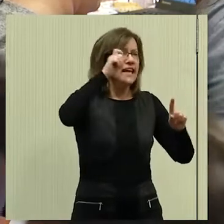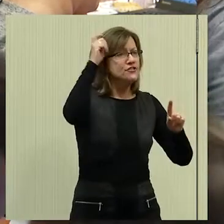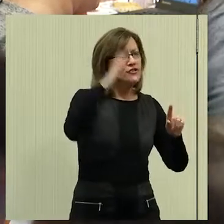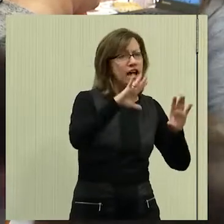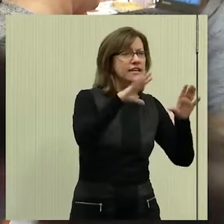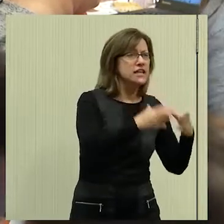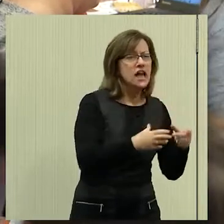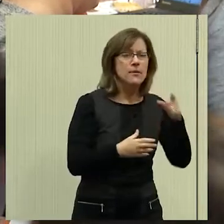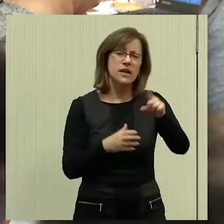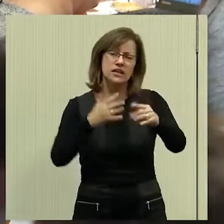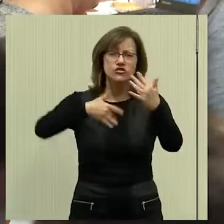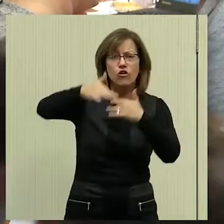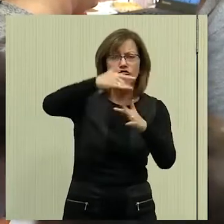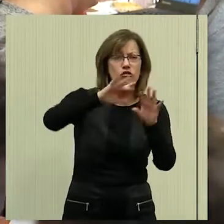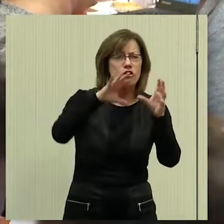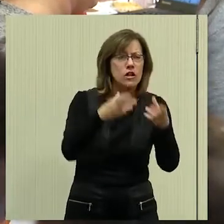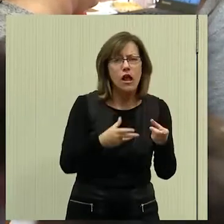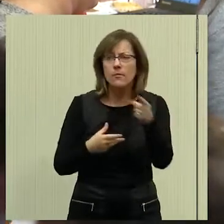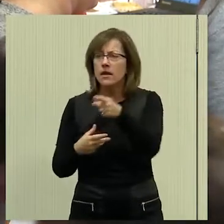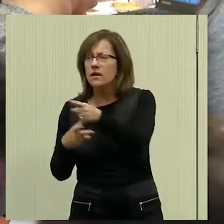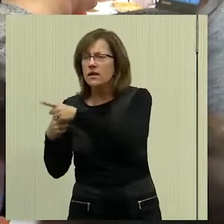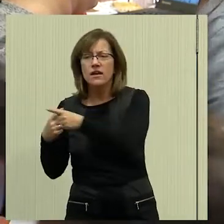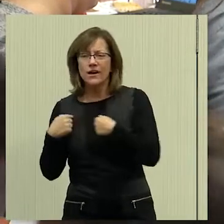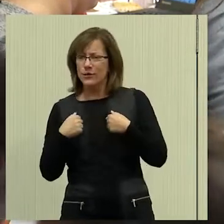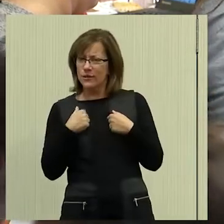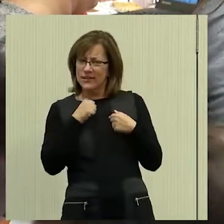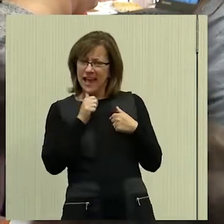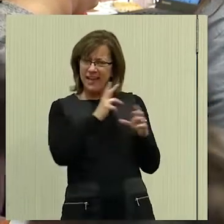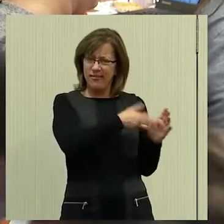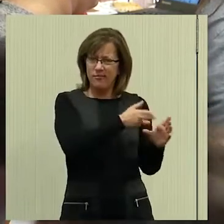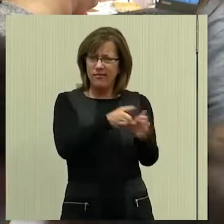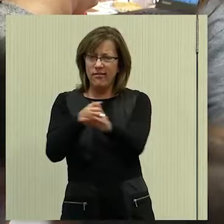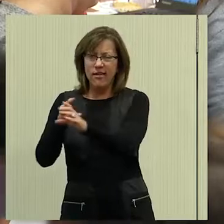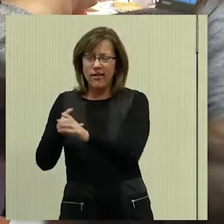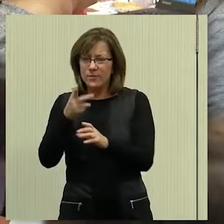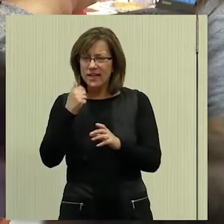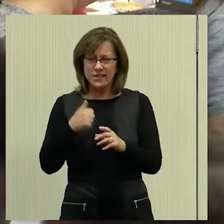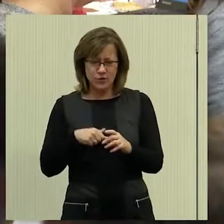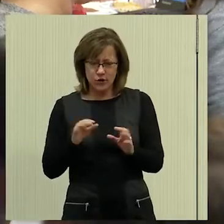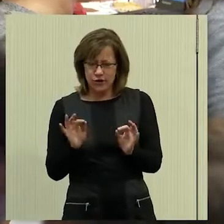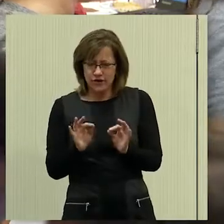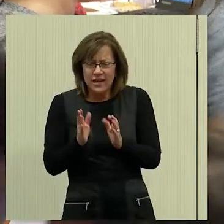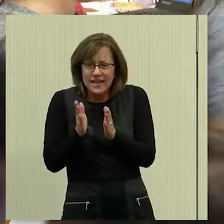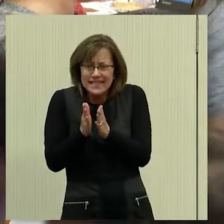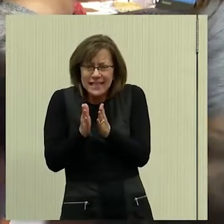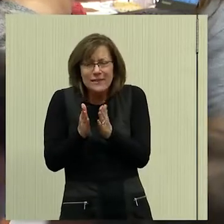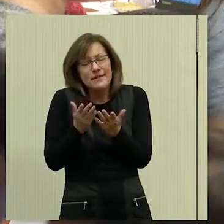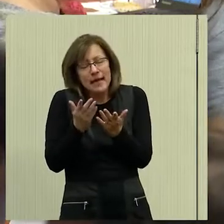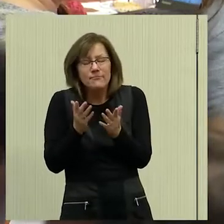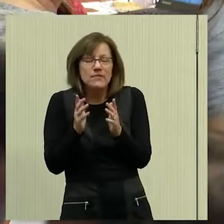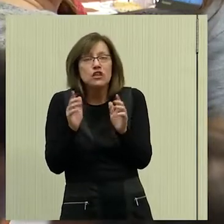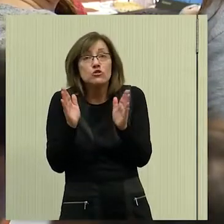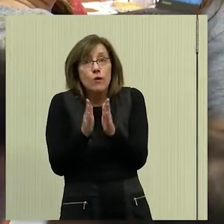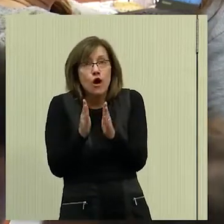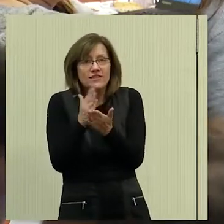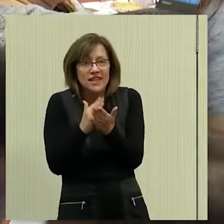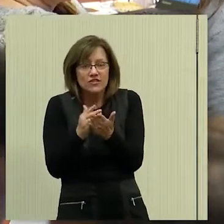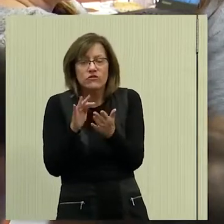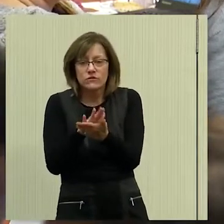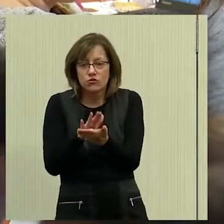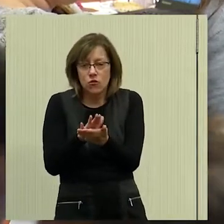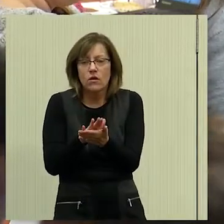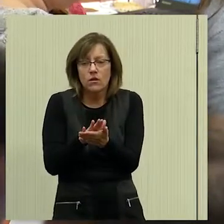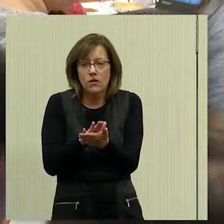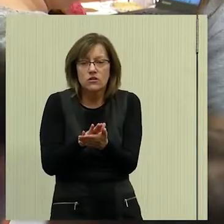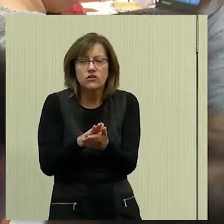like we don't necessarily participate in those because we're like a very small section of the school, but we decided this year to start our own. So